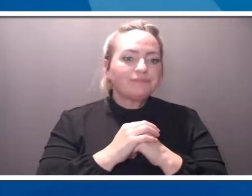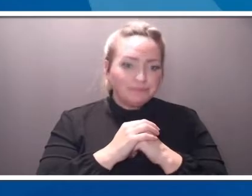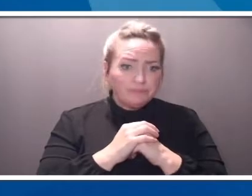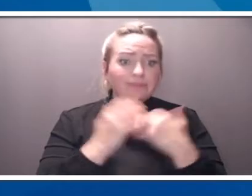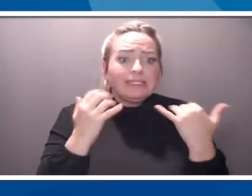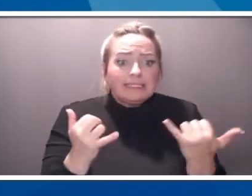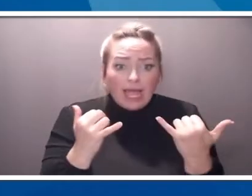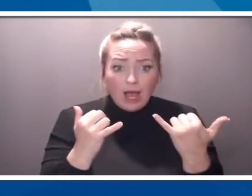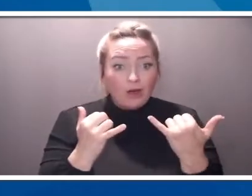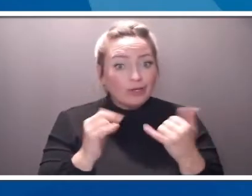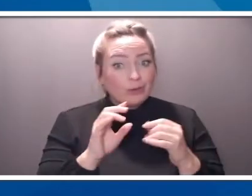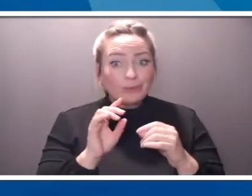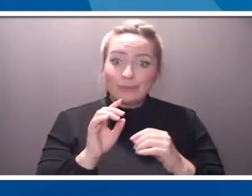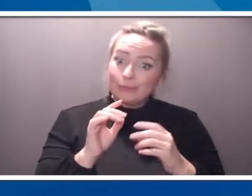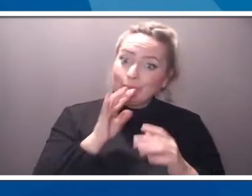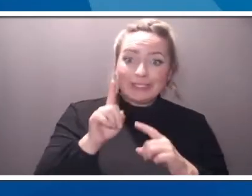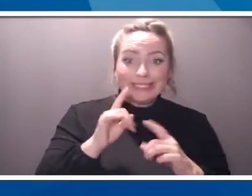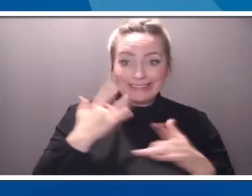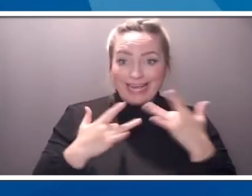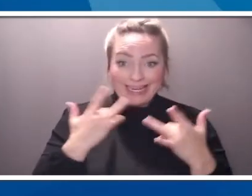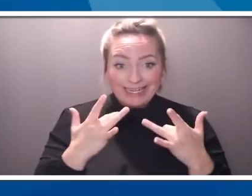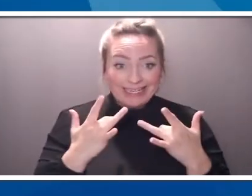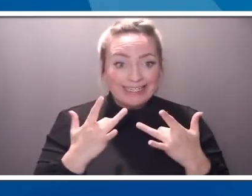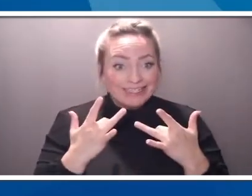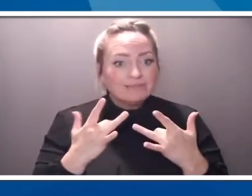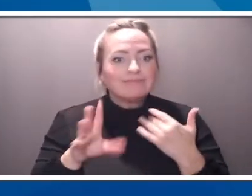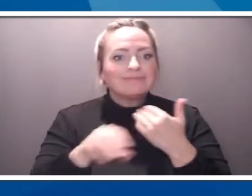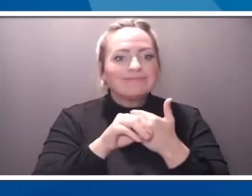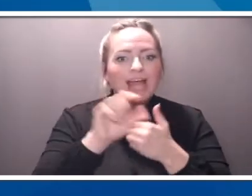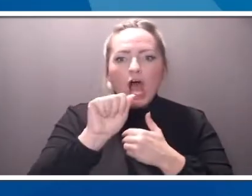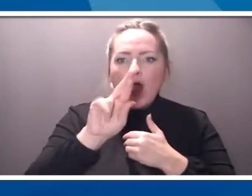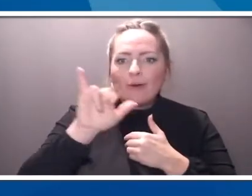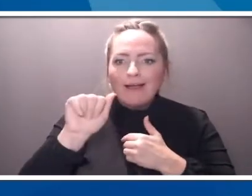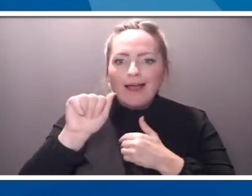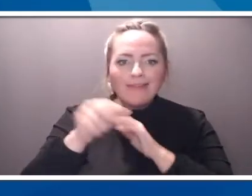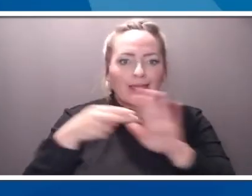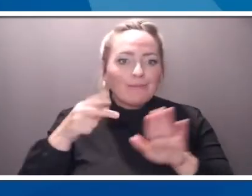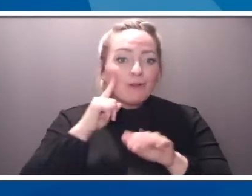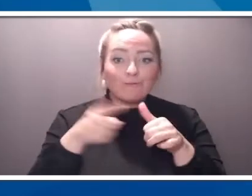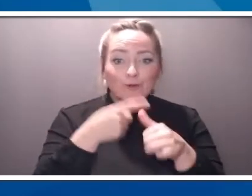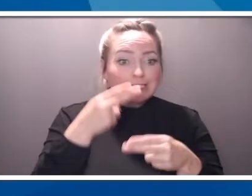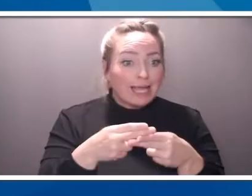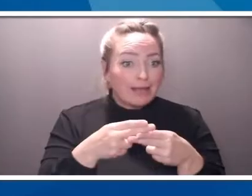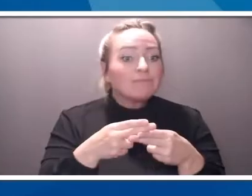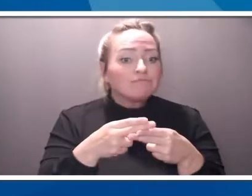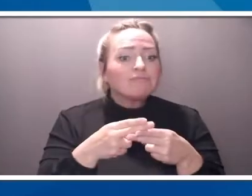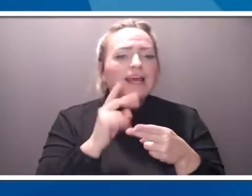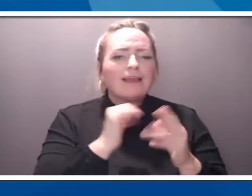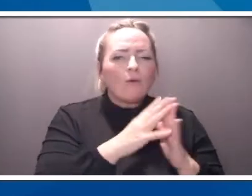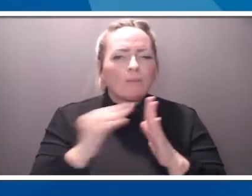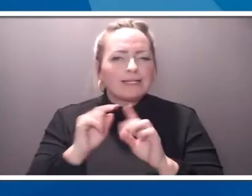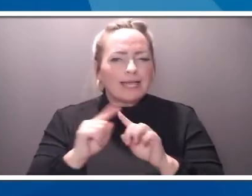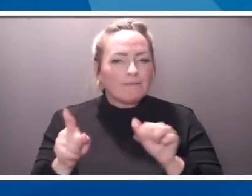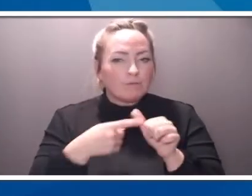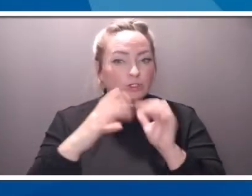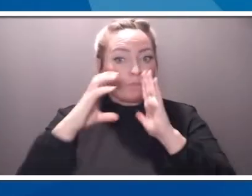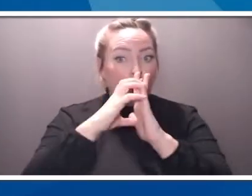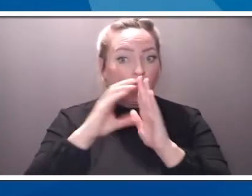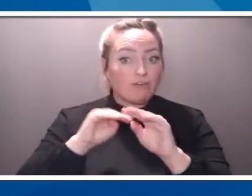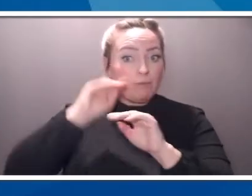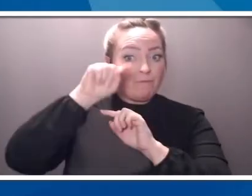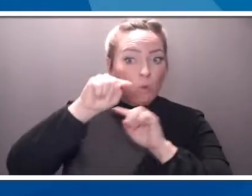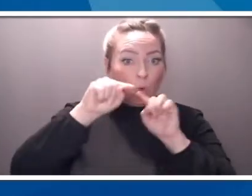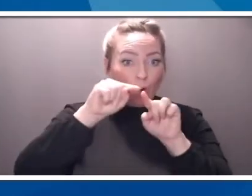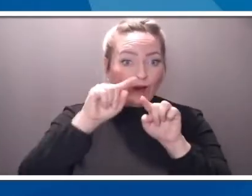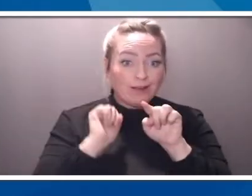with. Now, we can make it super exciting and just stick an ARIA label of first name that basically replicates